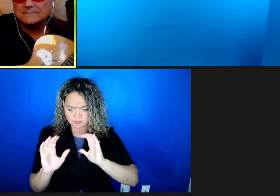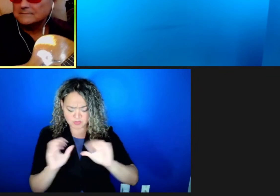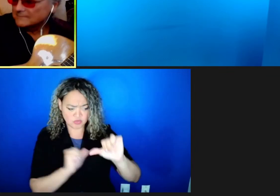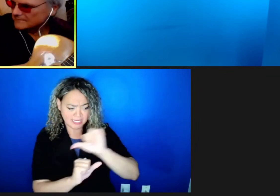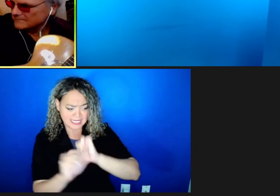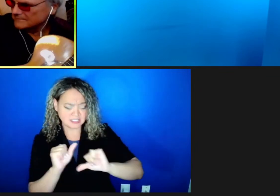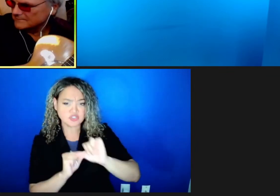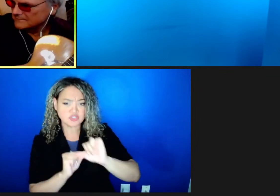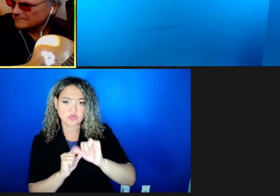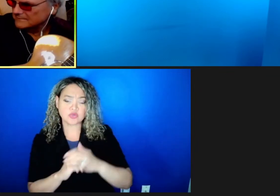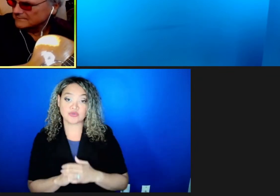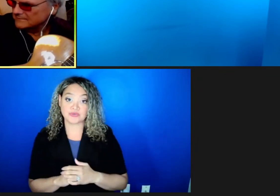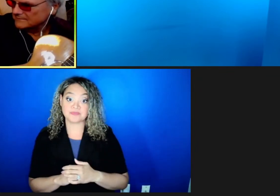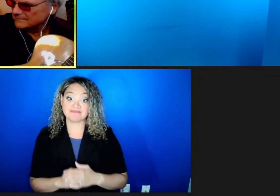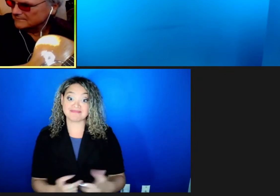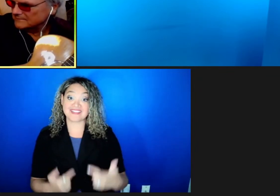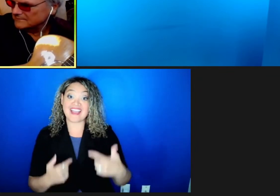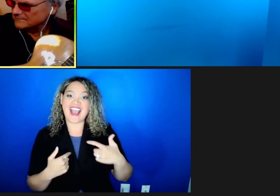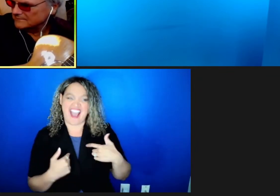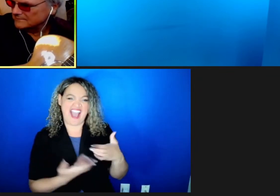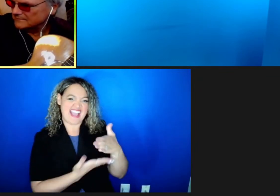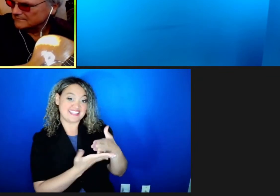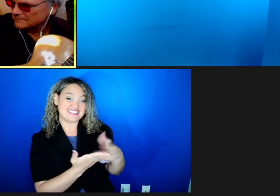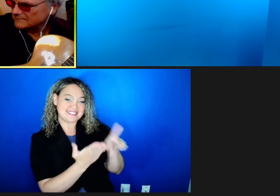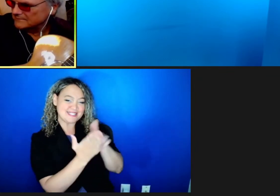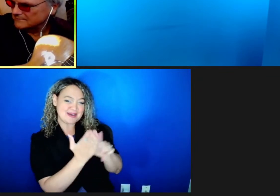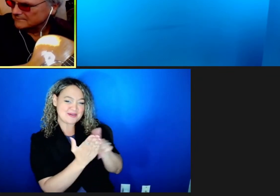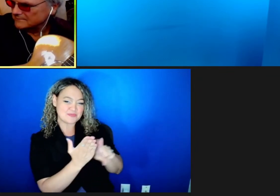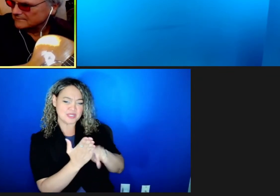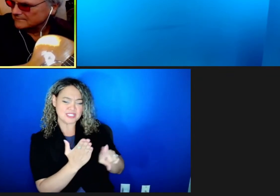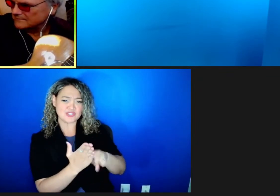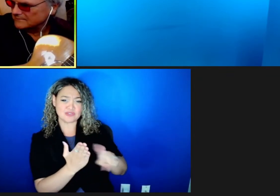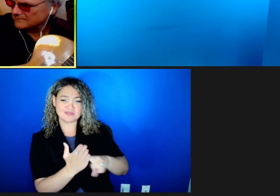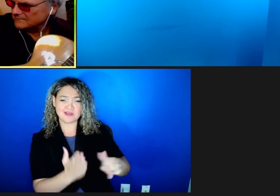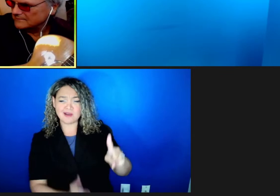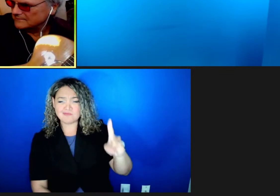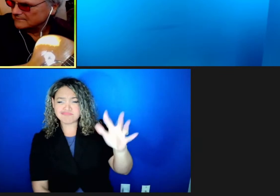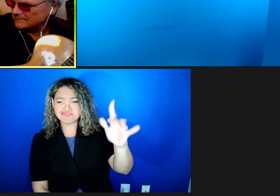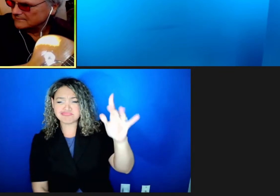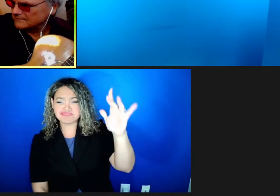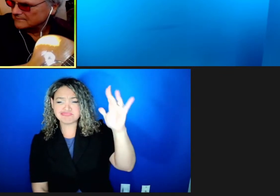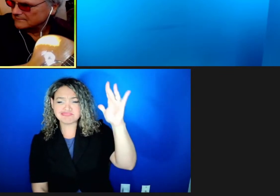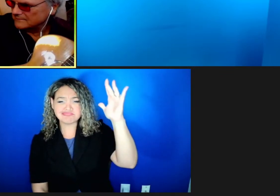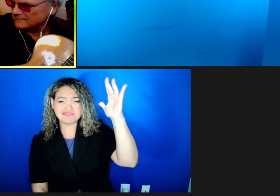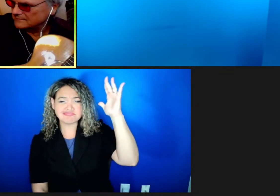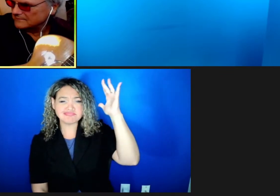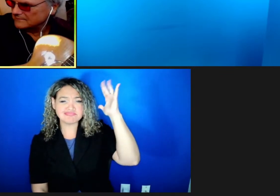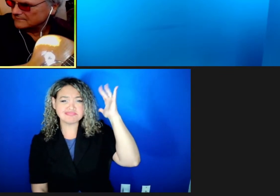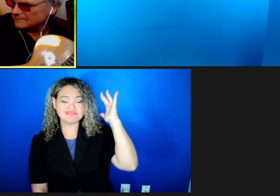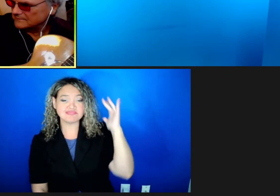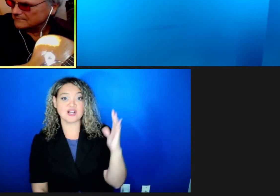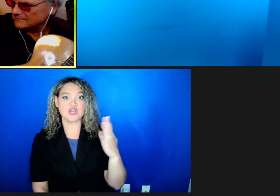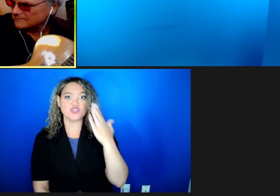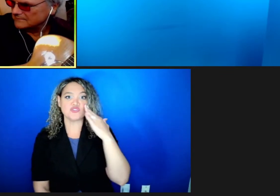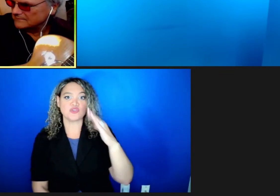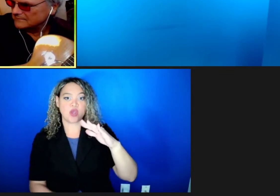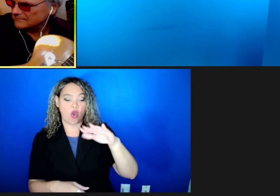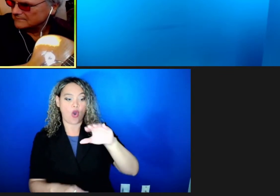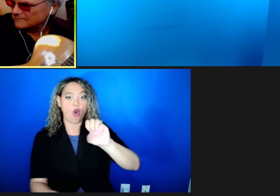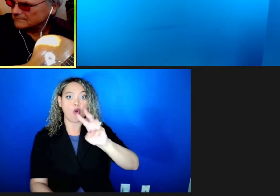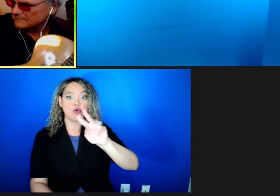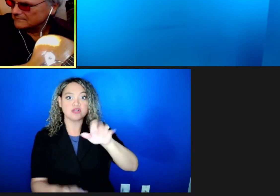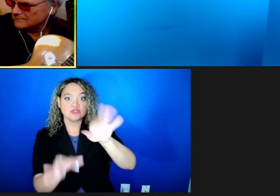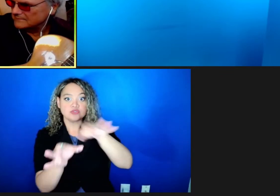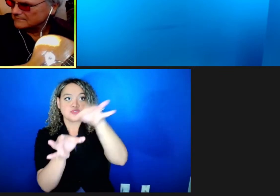You know, and I did a little side research and, you know, goes way back to smoke signals and drawings